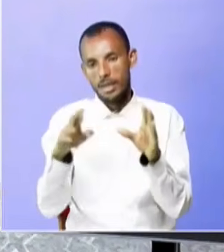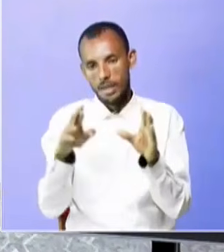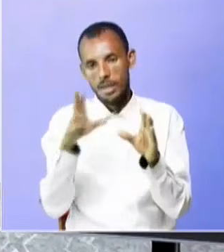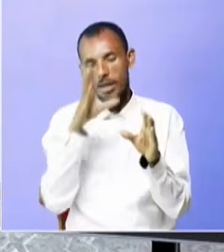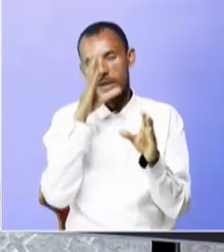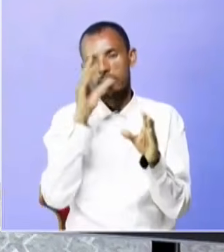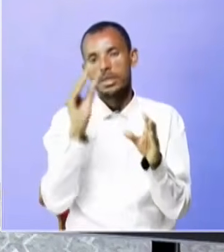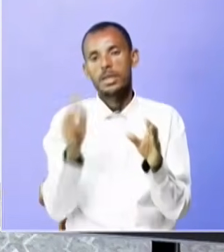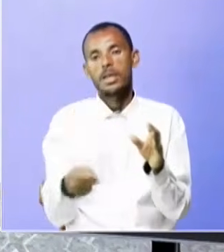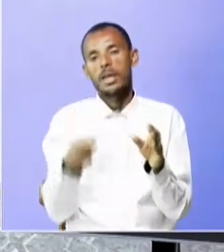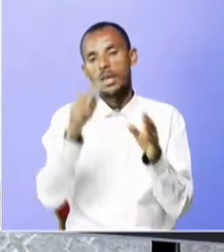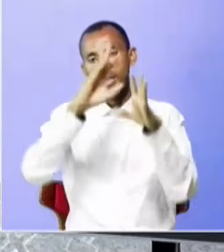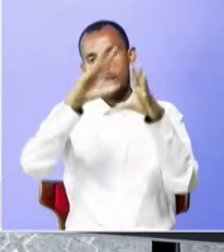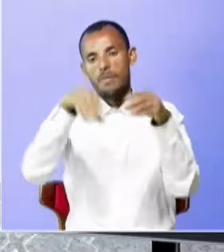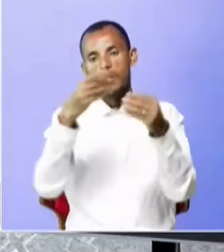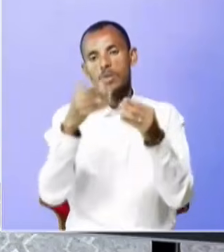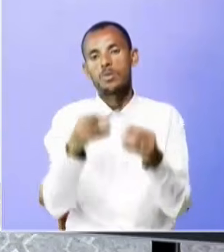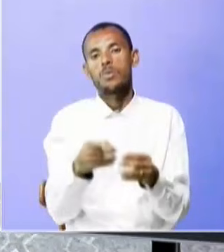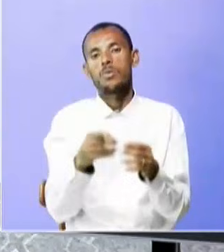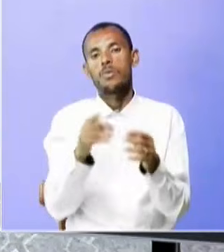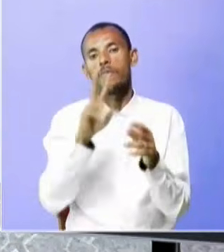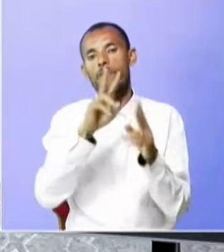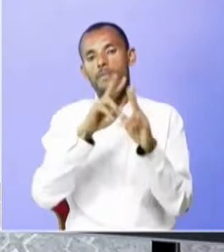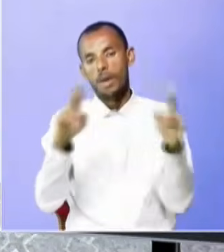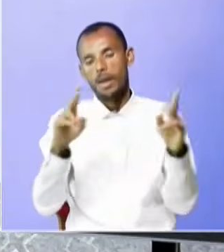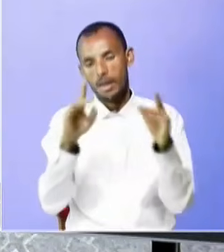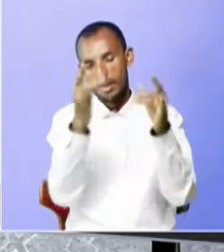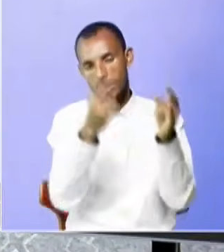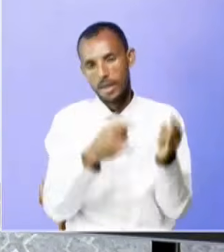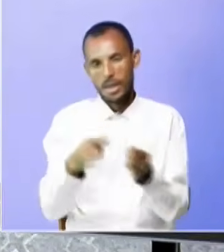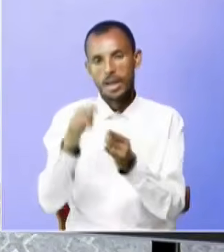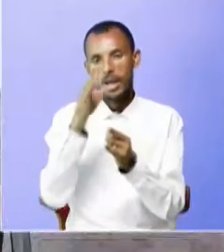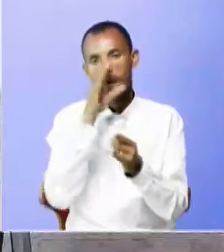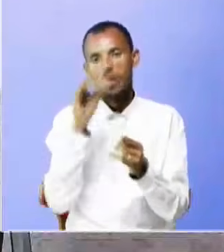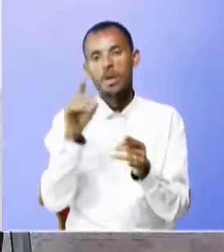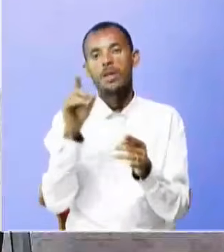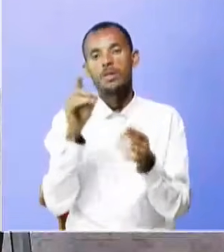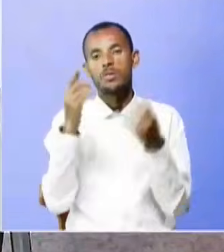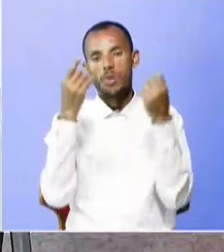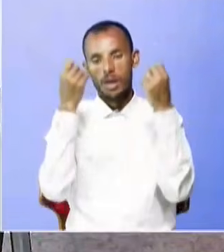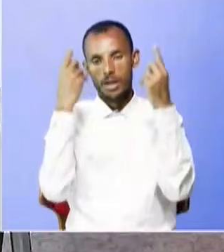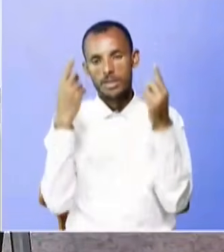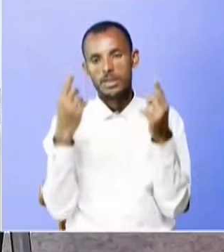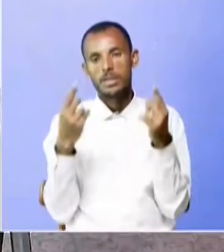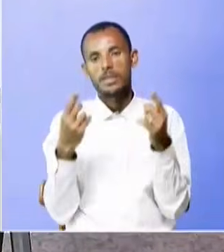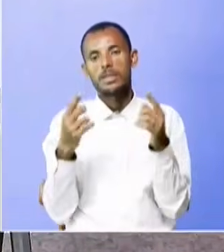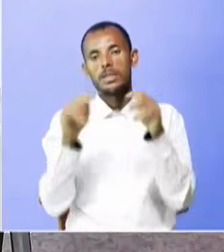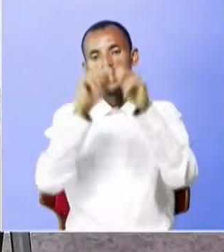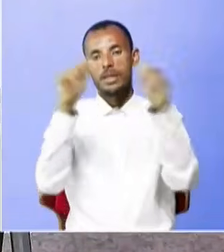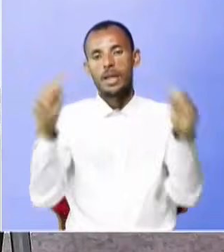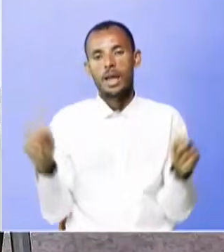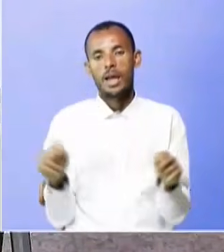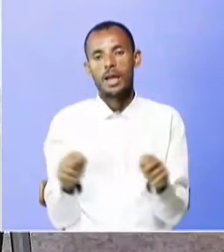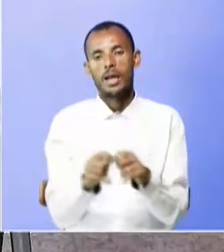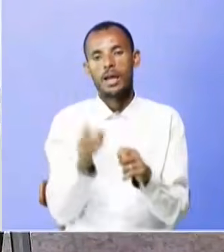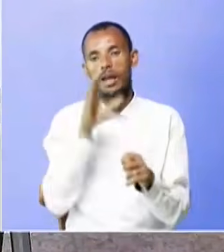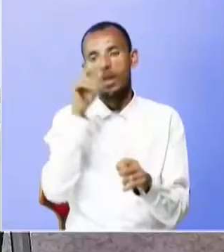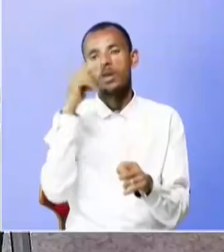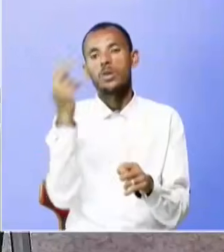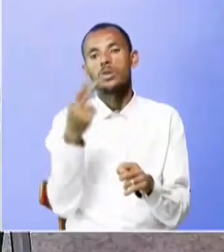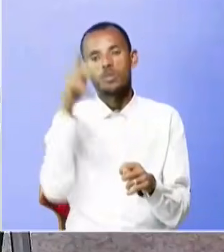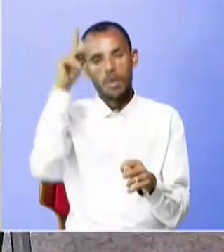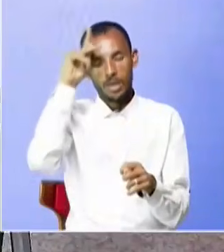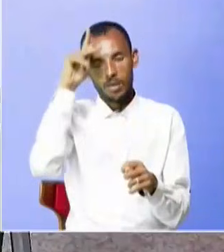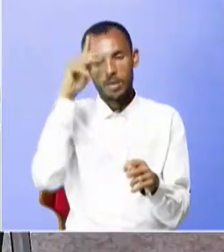In this case, you need to be very technical. You have to consider the triangle and apply Pythagoras